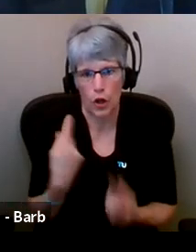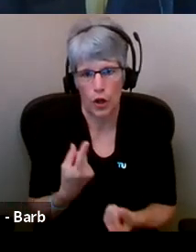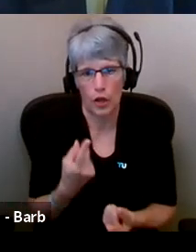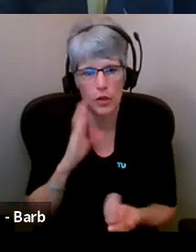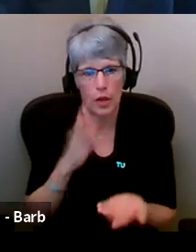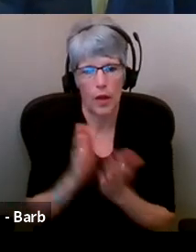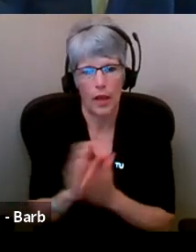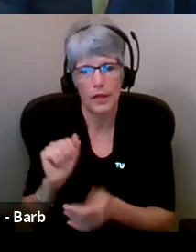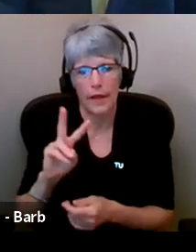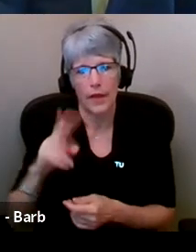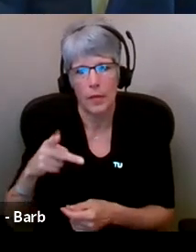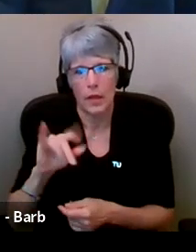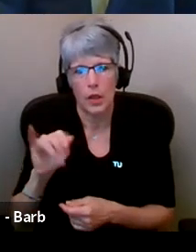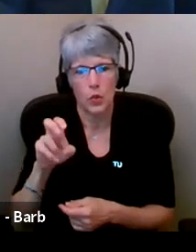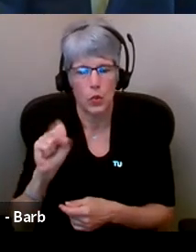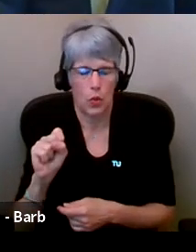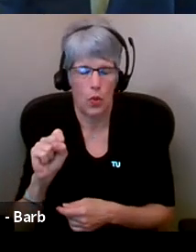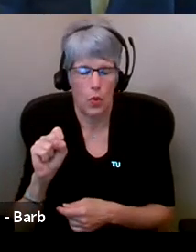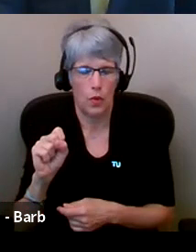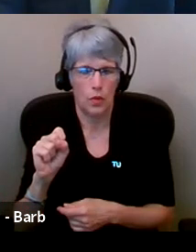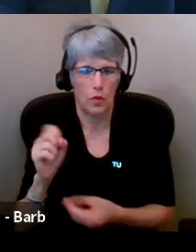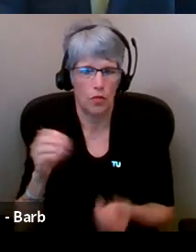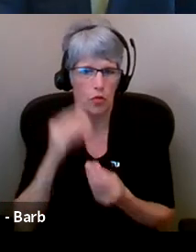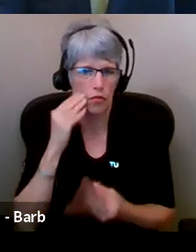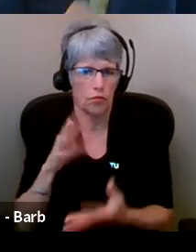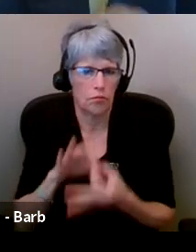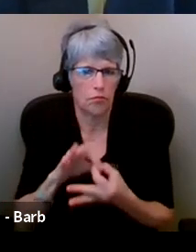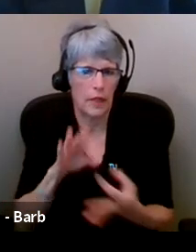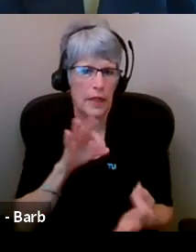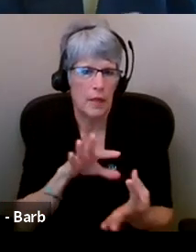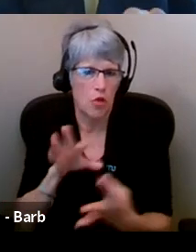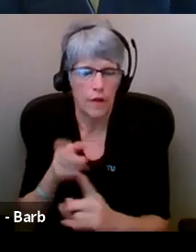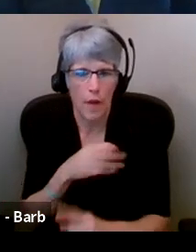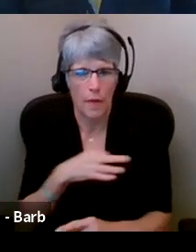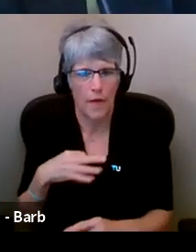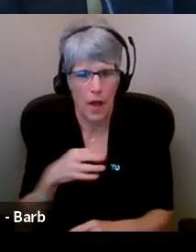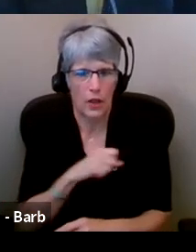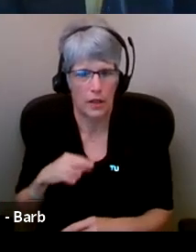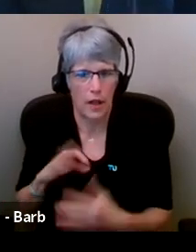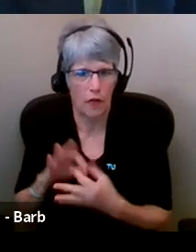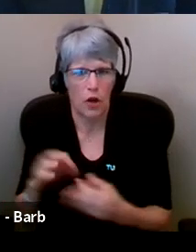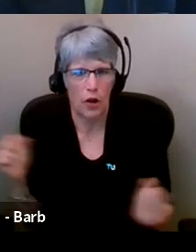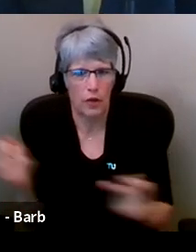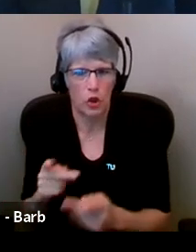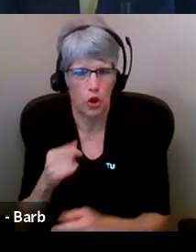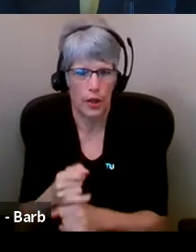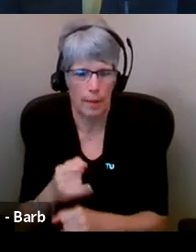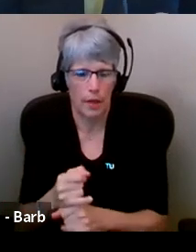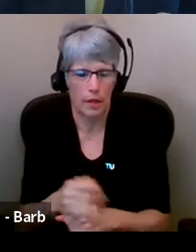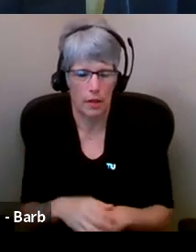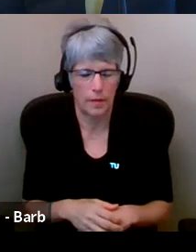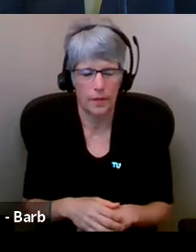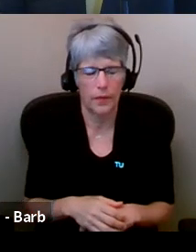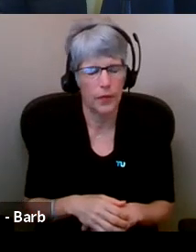AVP Jones to provide some updates in regards to the input from faculty and staff for the return to campus. Yeah, John, thanks